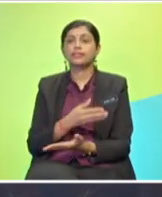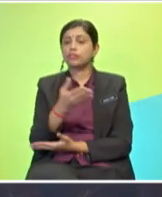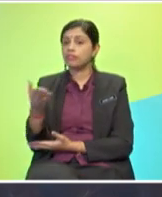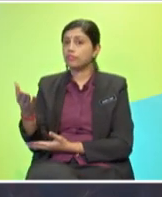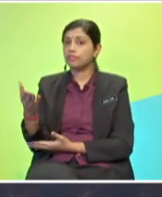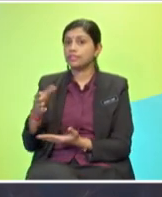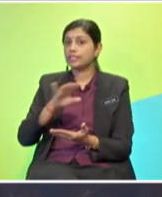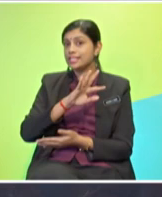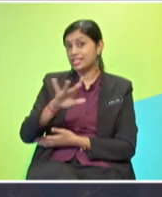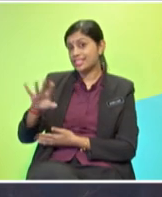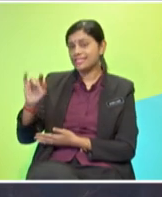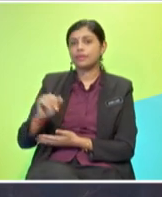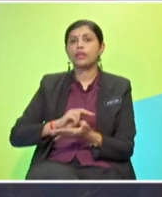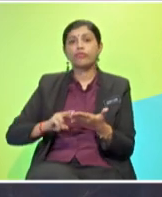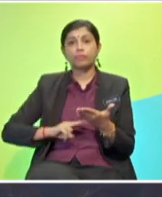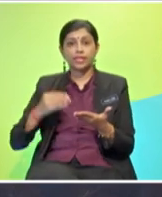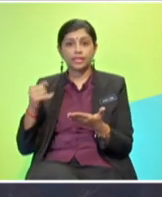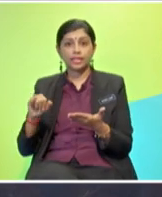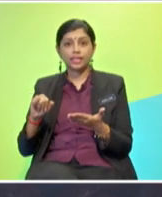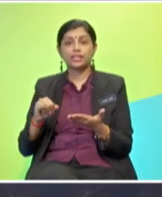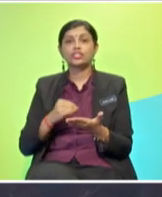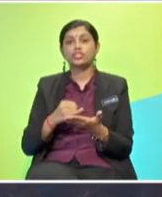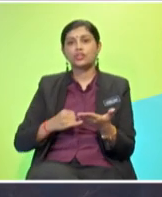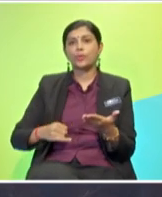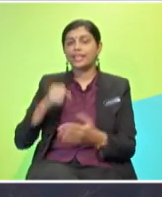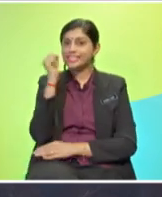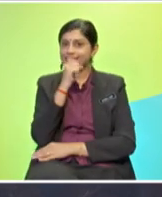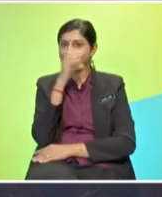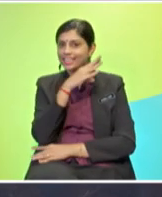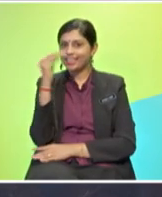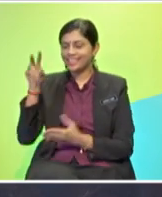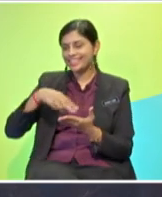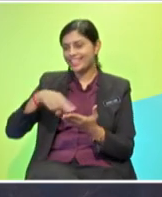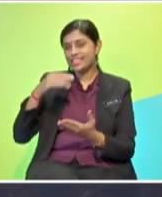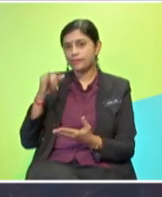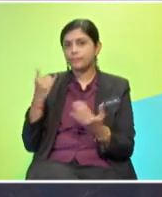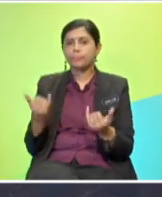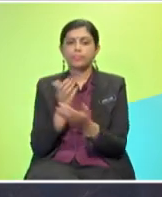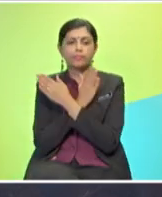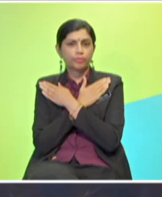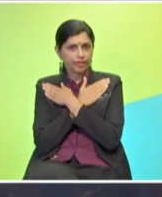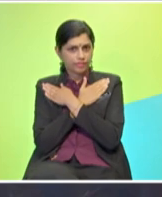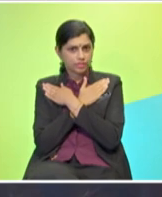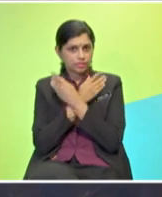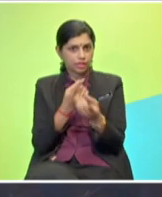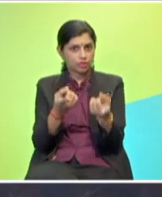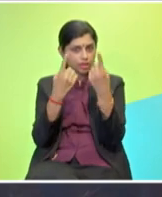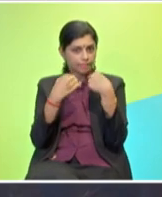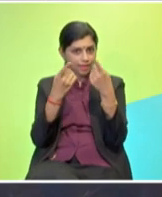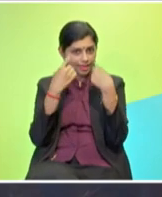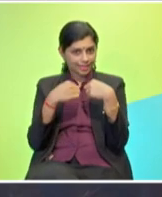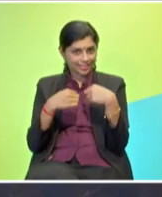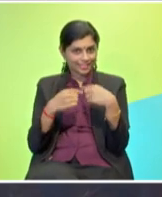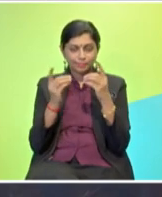are reading, drawing, singing, and dancing. All right, now we shall take a break first, and we'll come back after this